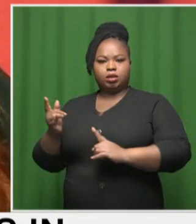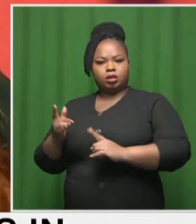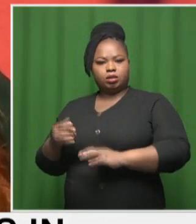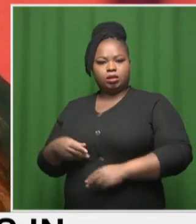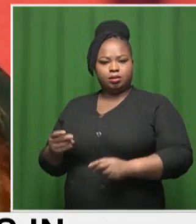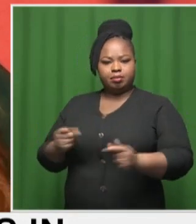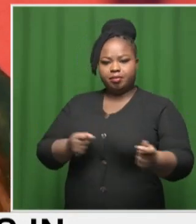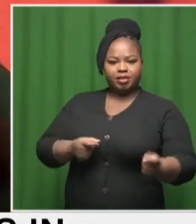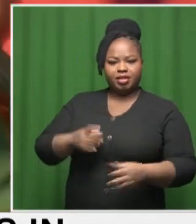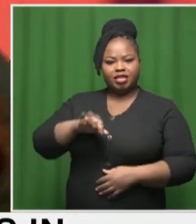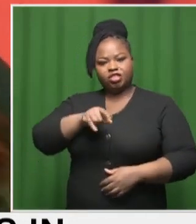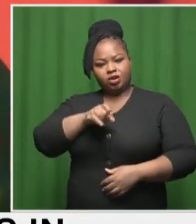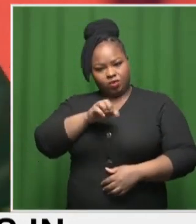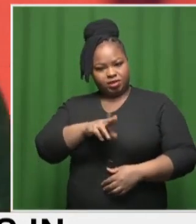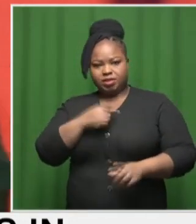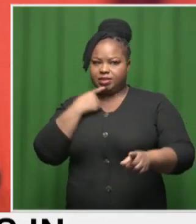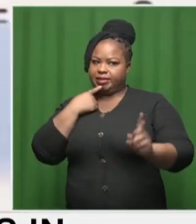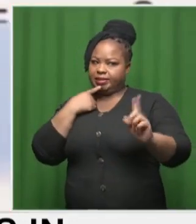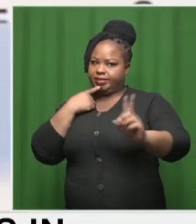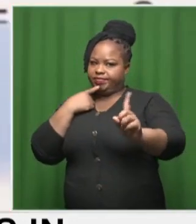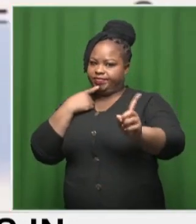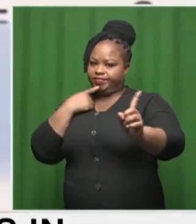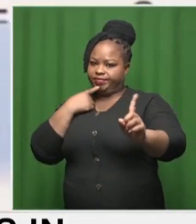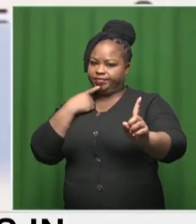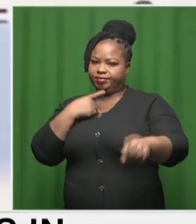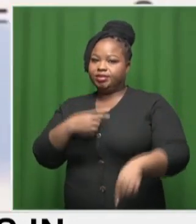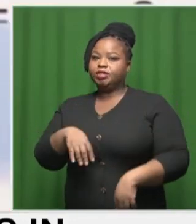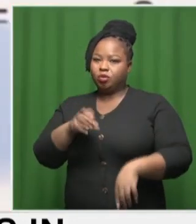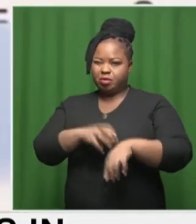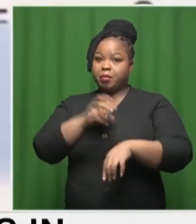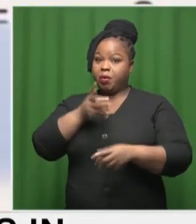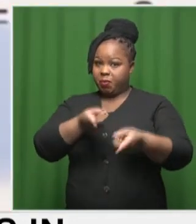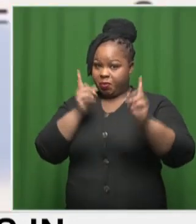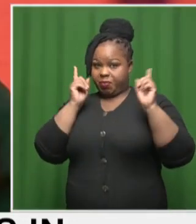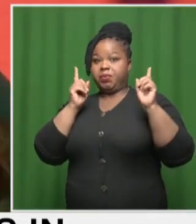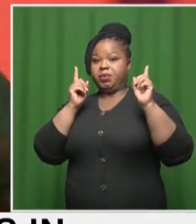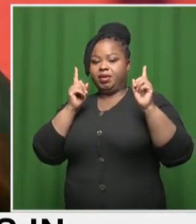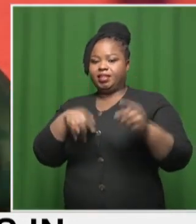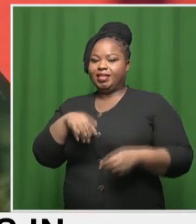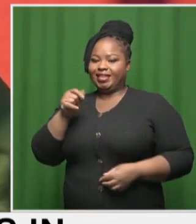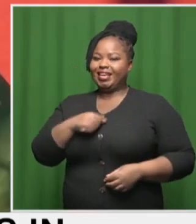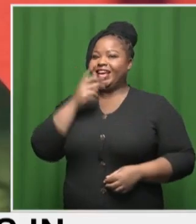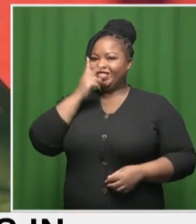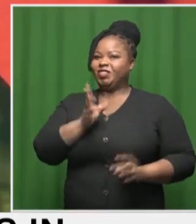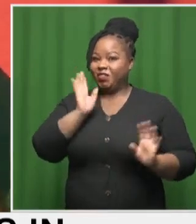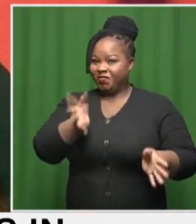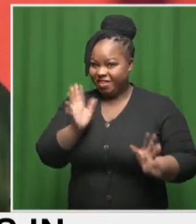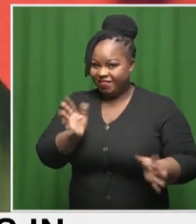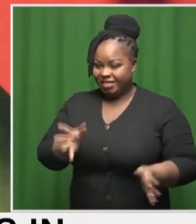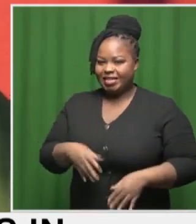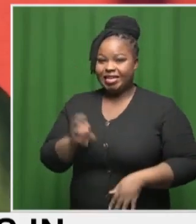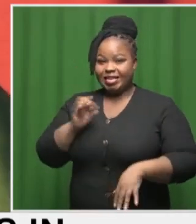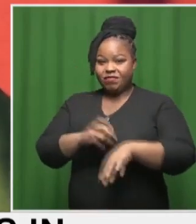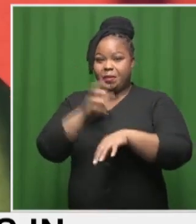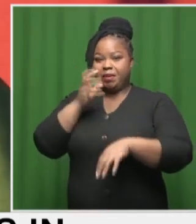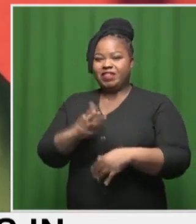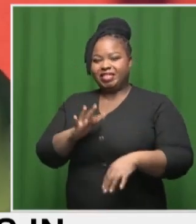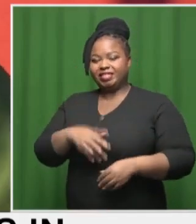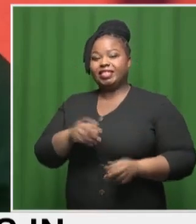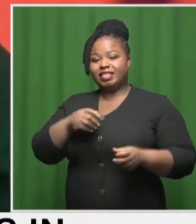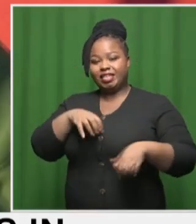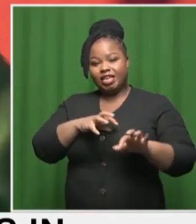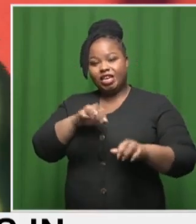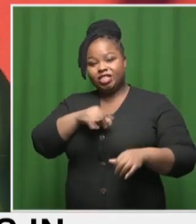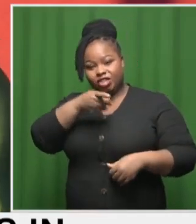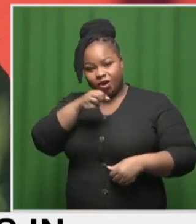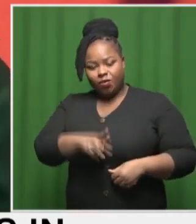there came the Jaguars. They said, a wounded Jaguar is very dangerous. And I saw so that a wounded jaguar is very